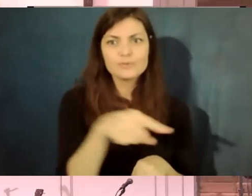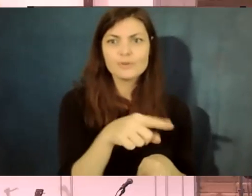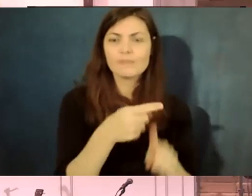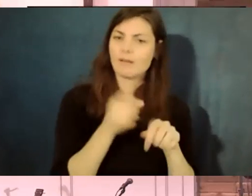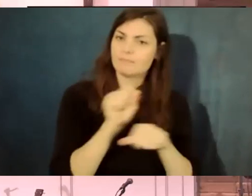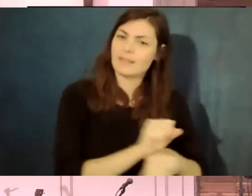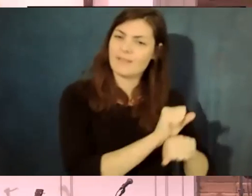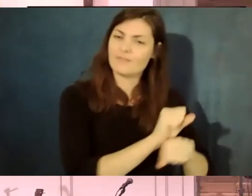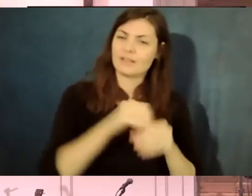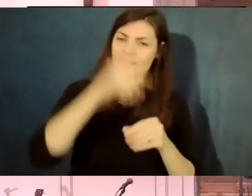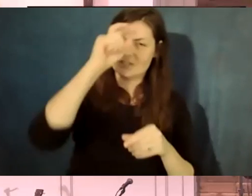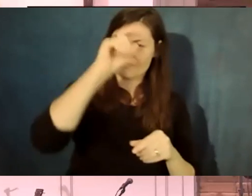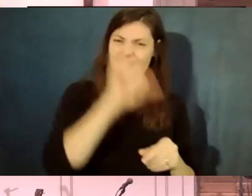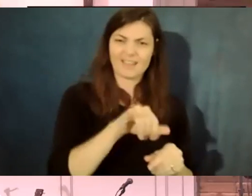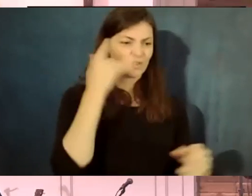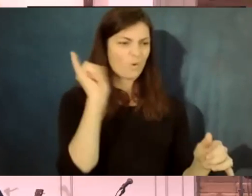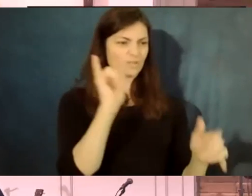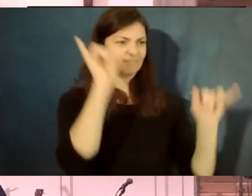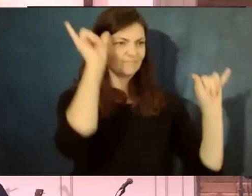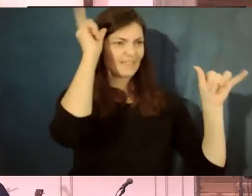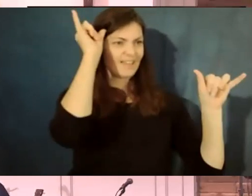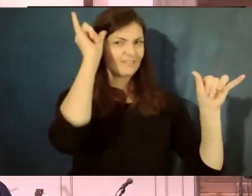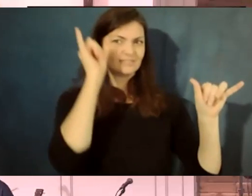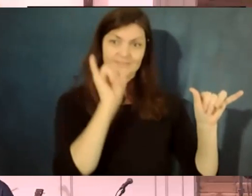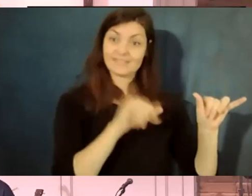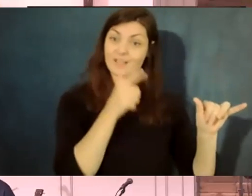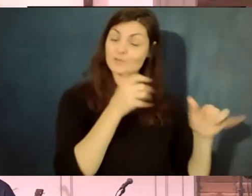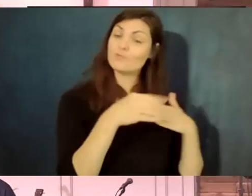This gold calf brought you out.